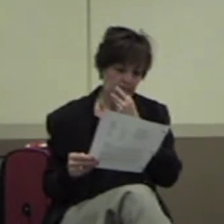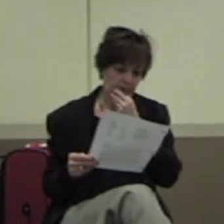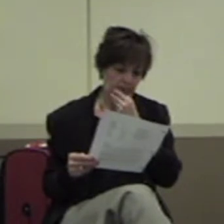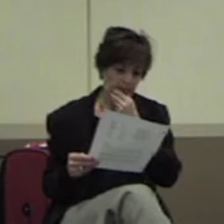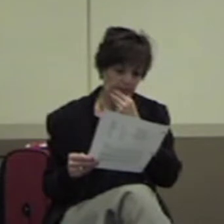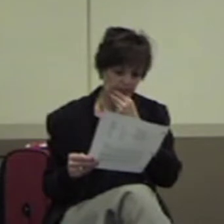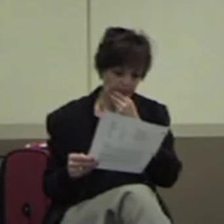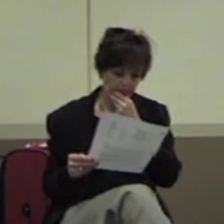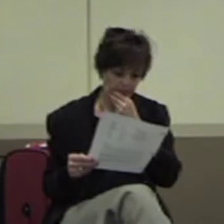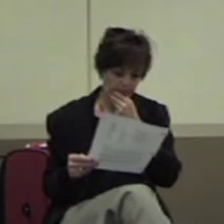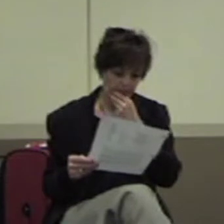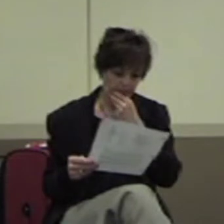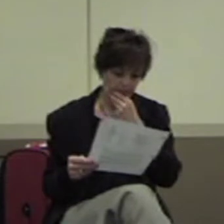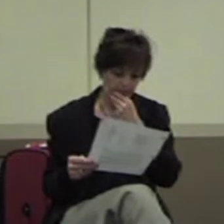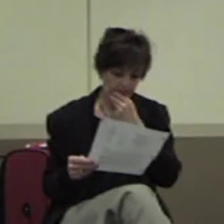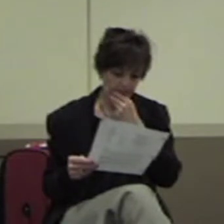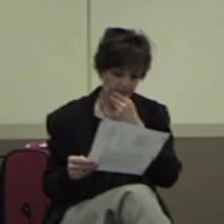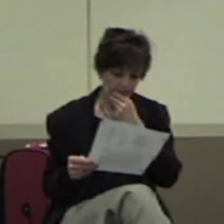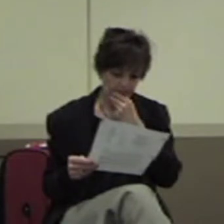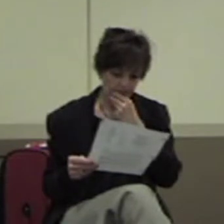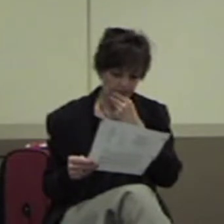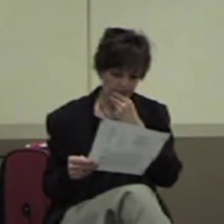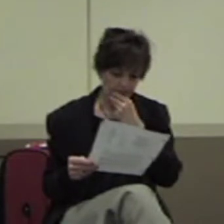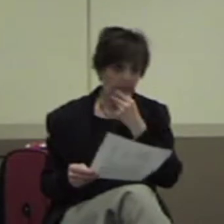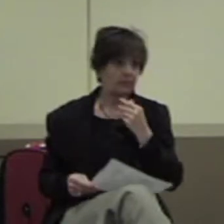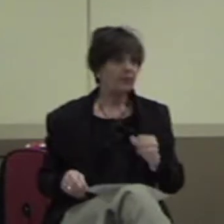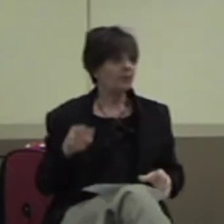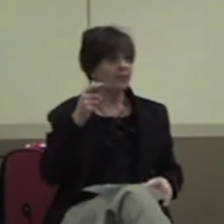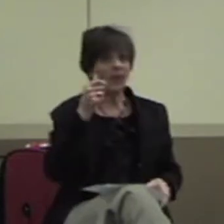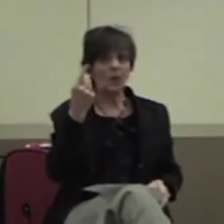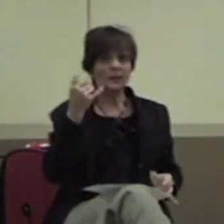I still see a few people reading. Is there anybody who's still reading?